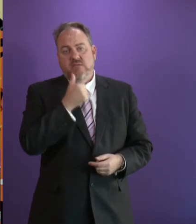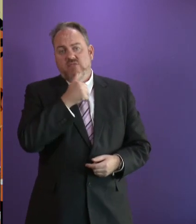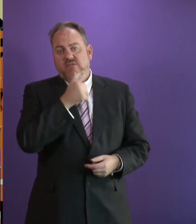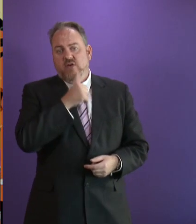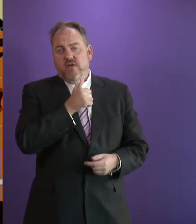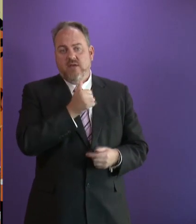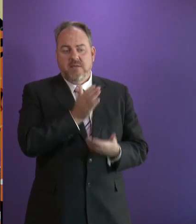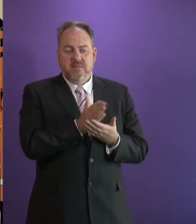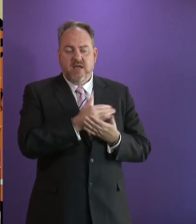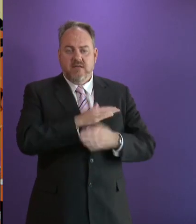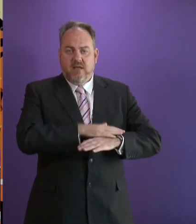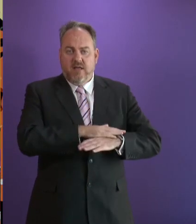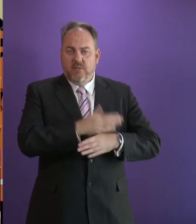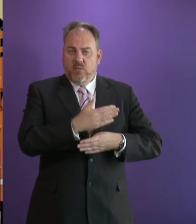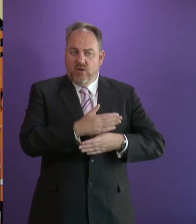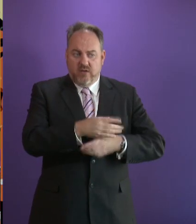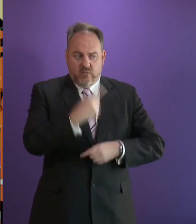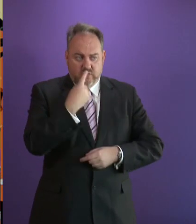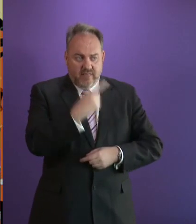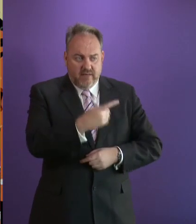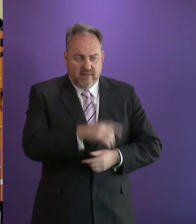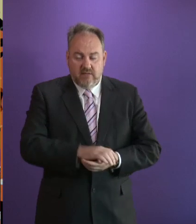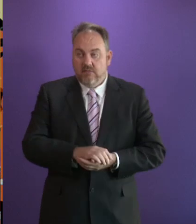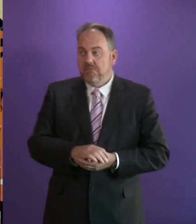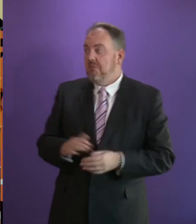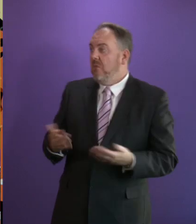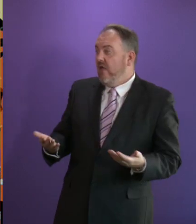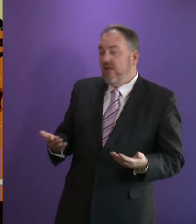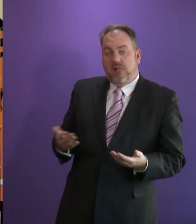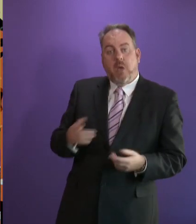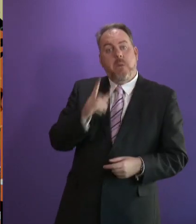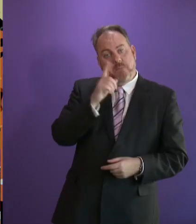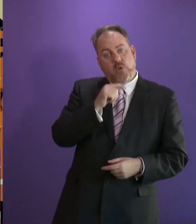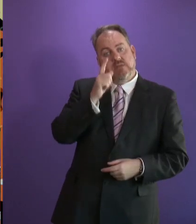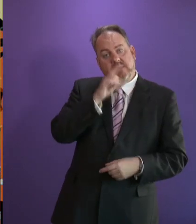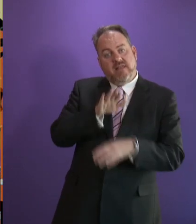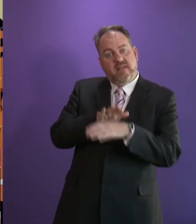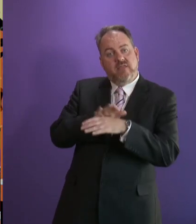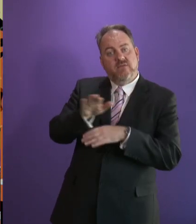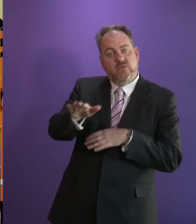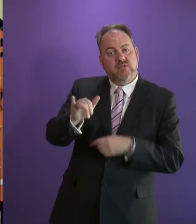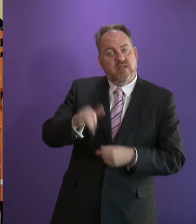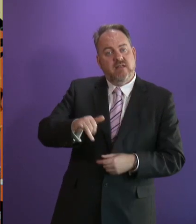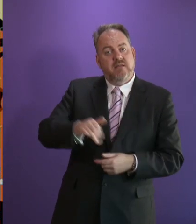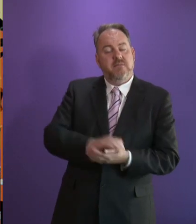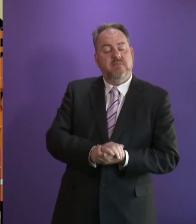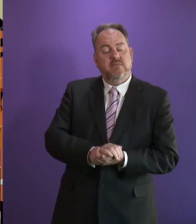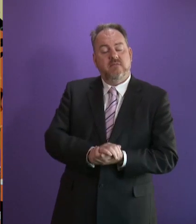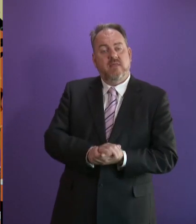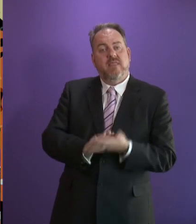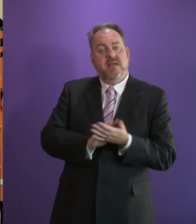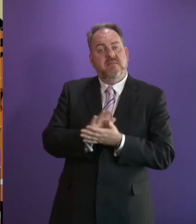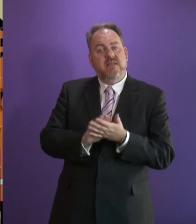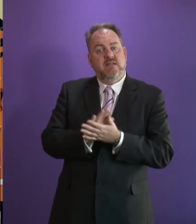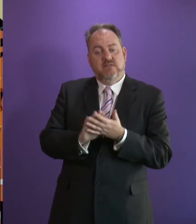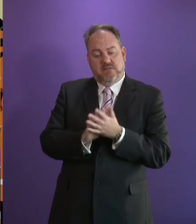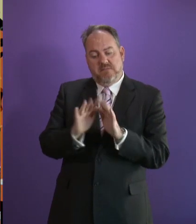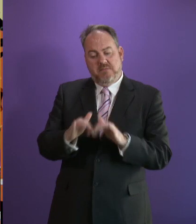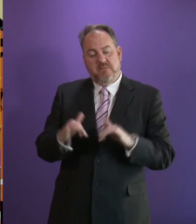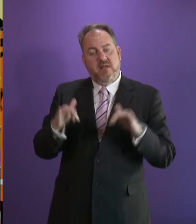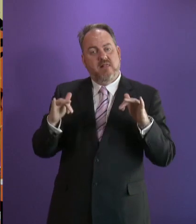I think that potentially could be something in the future. It could be a really kind of interesting way to make Parliament more accessible to